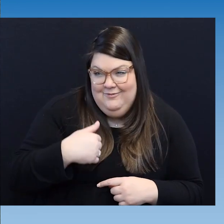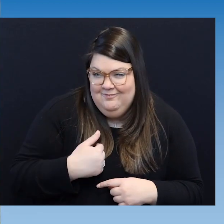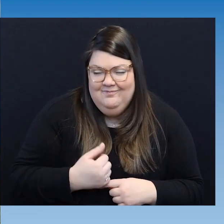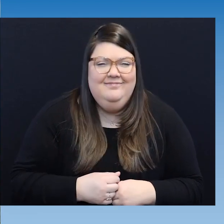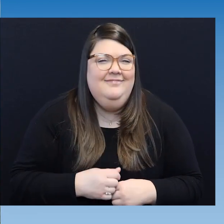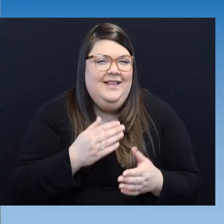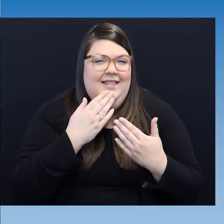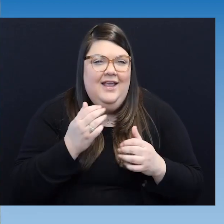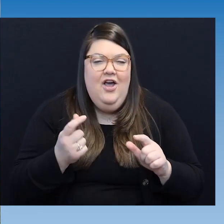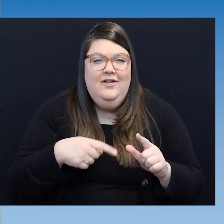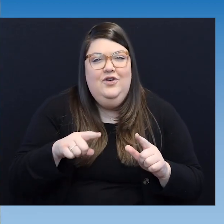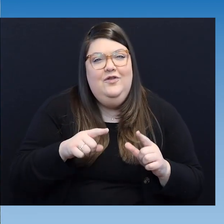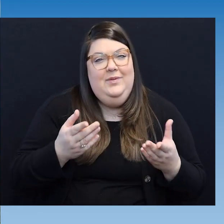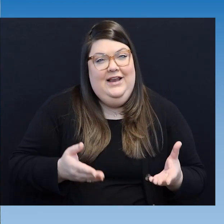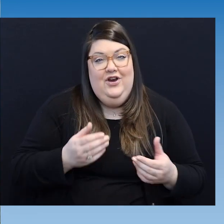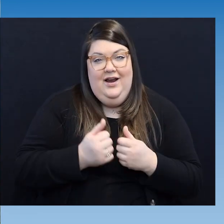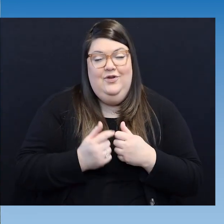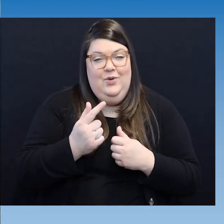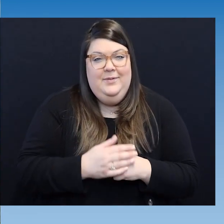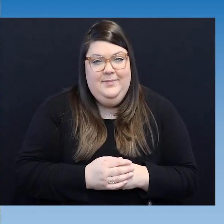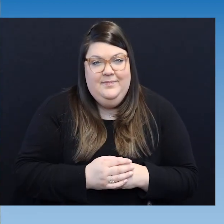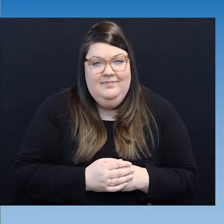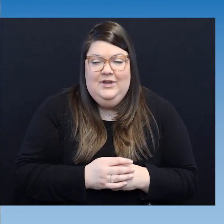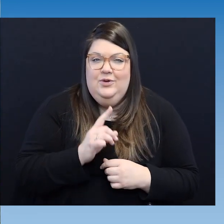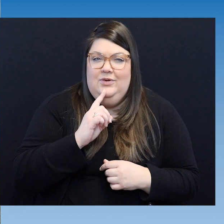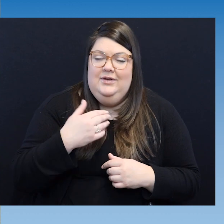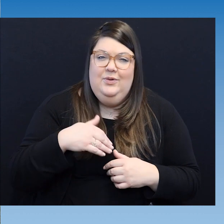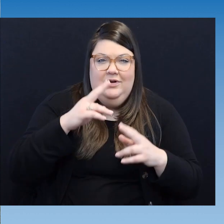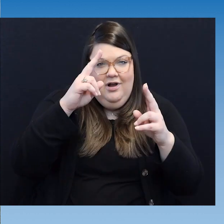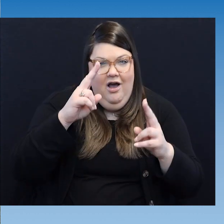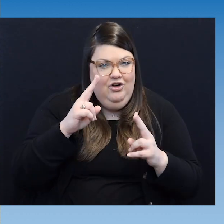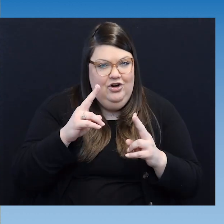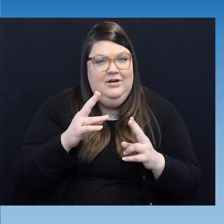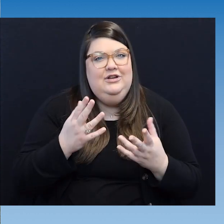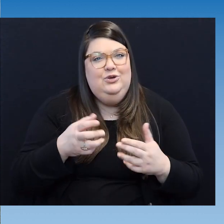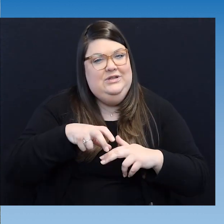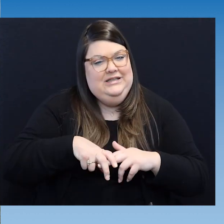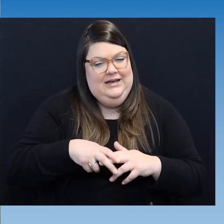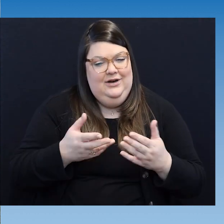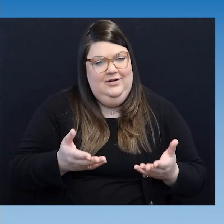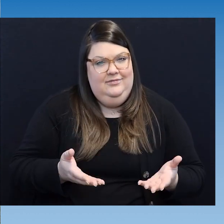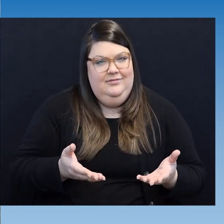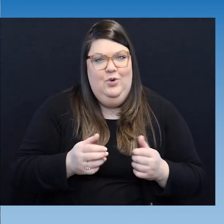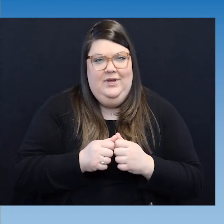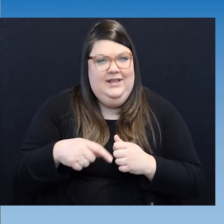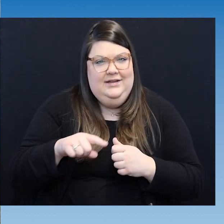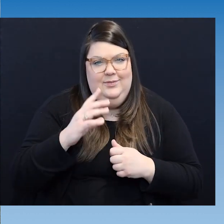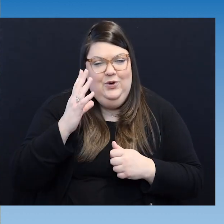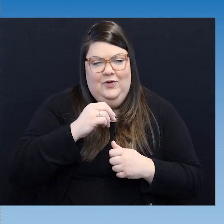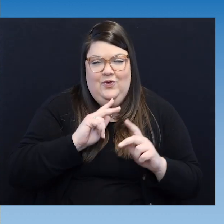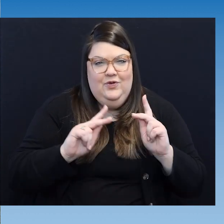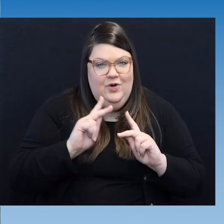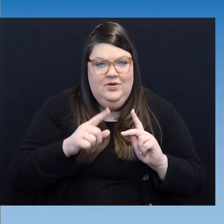you all. Thanks so much for being here, everyone. It's such an honor to sit here with these beautiful folks that